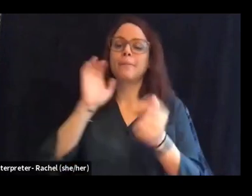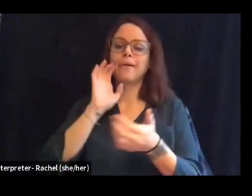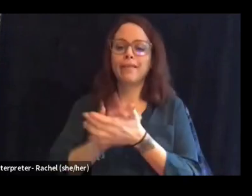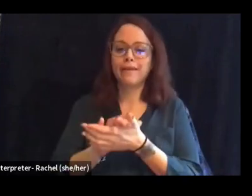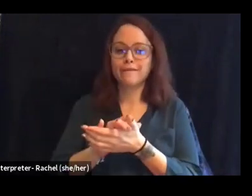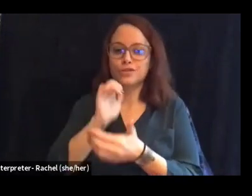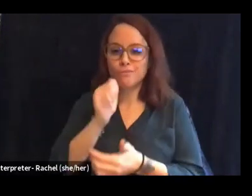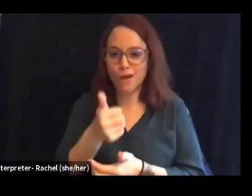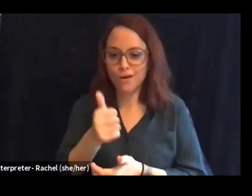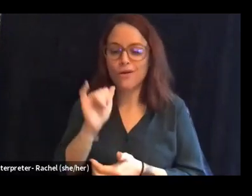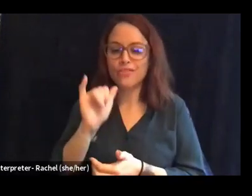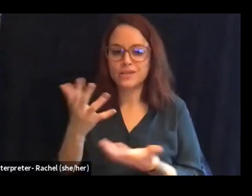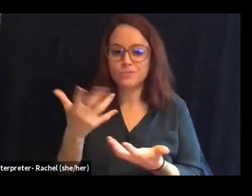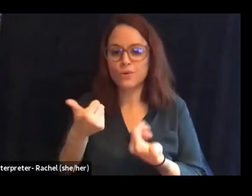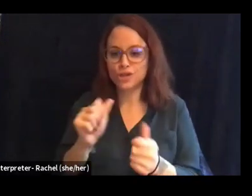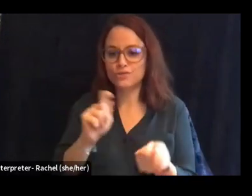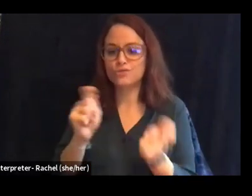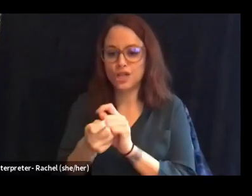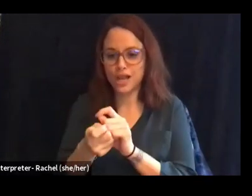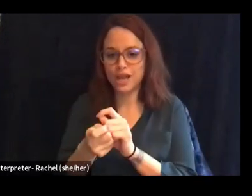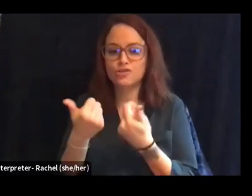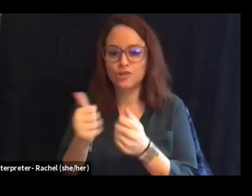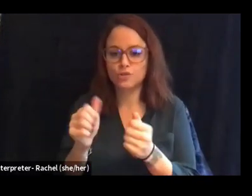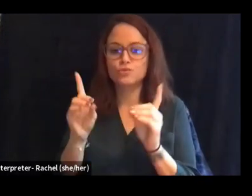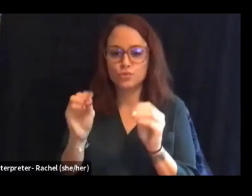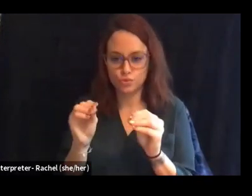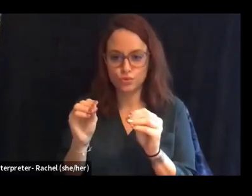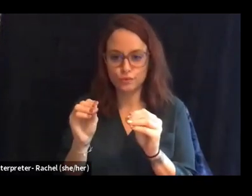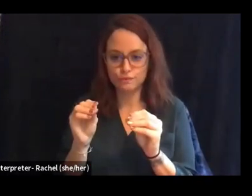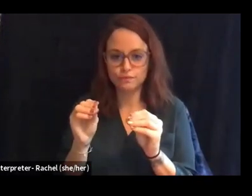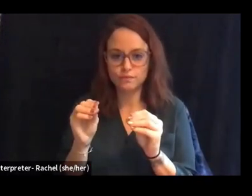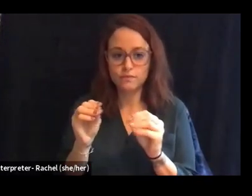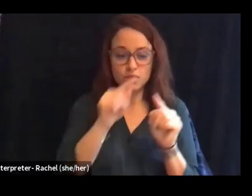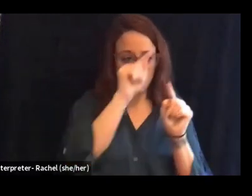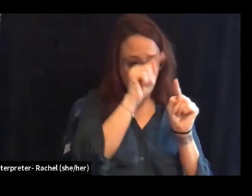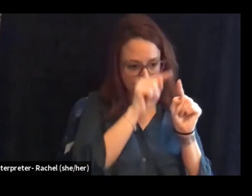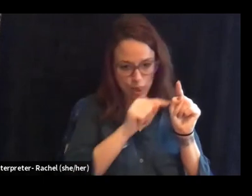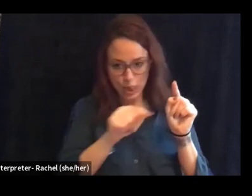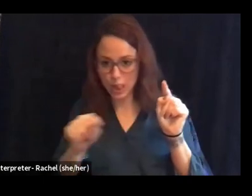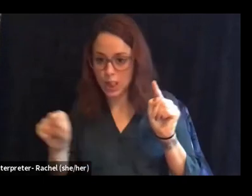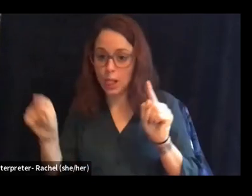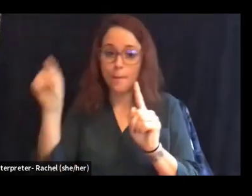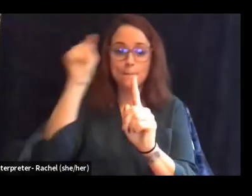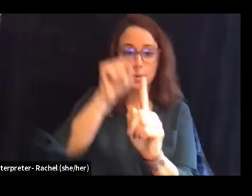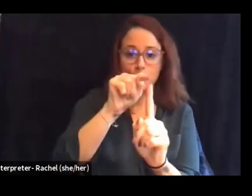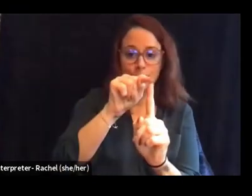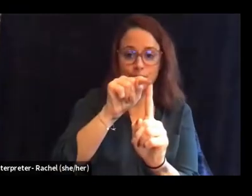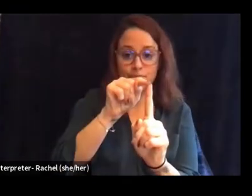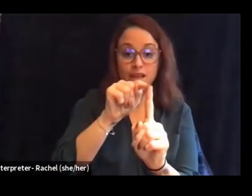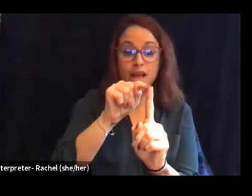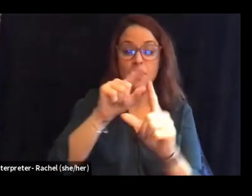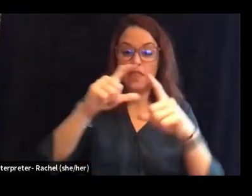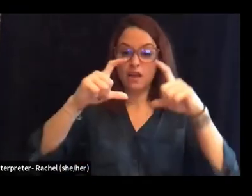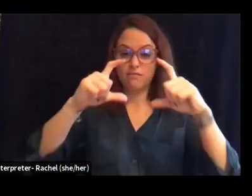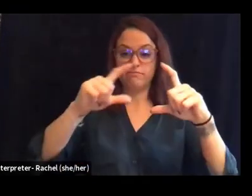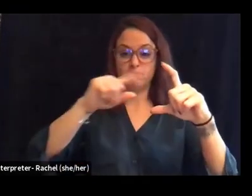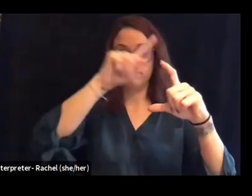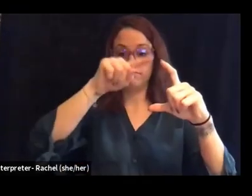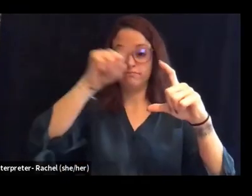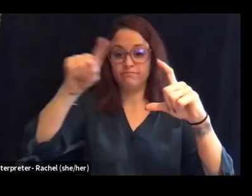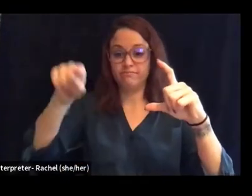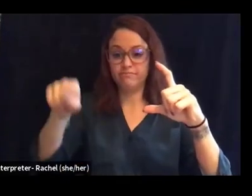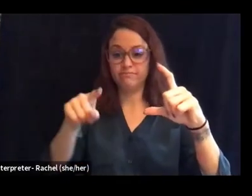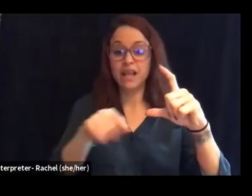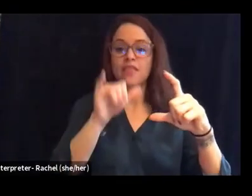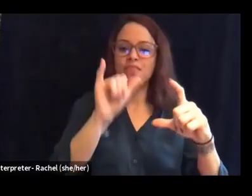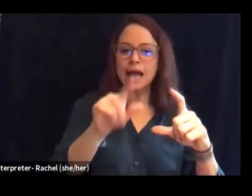that by introducing this belief changing idea. And essentially, this is the value proposition, right? What is it about